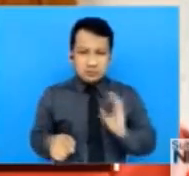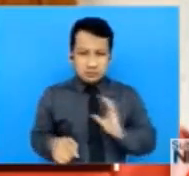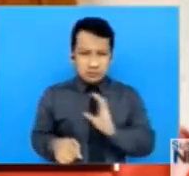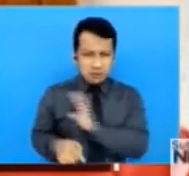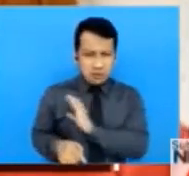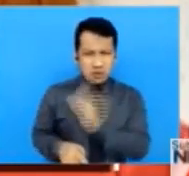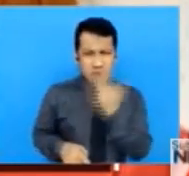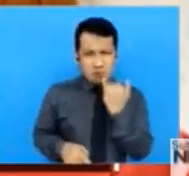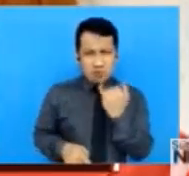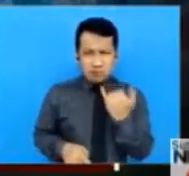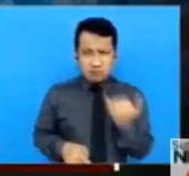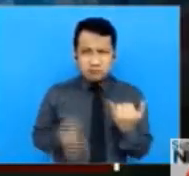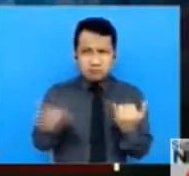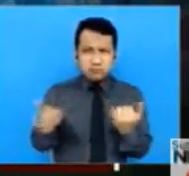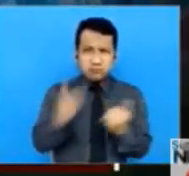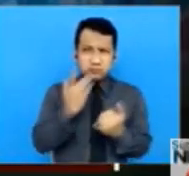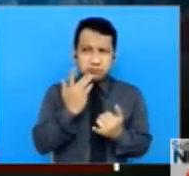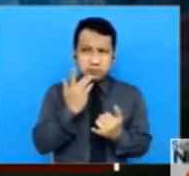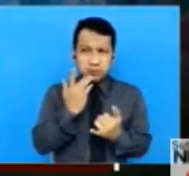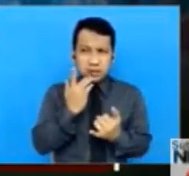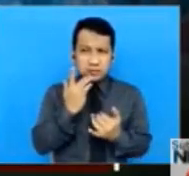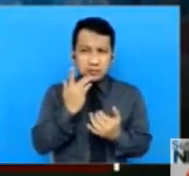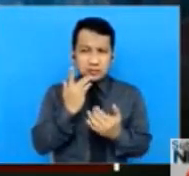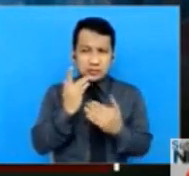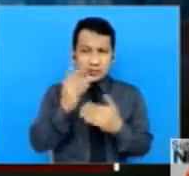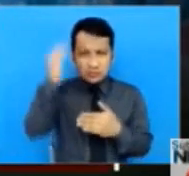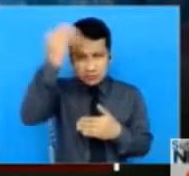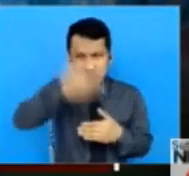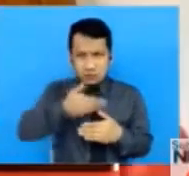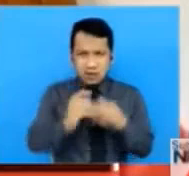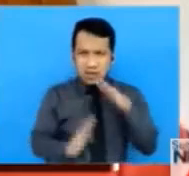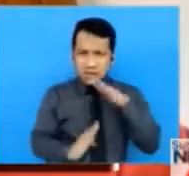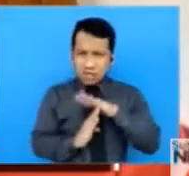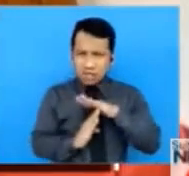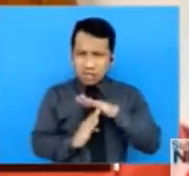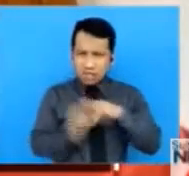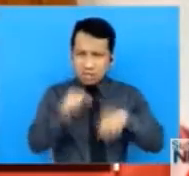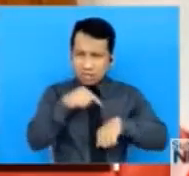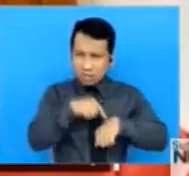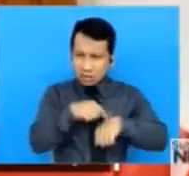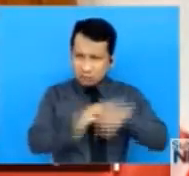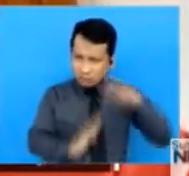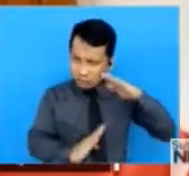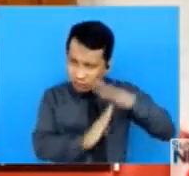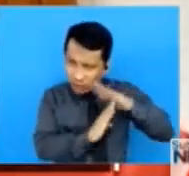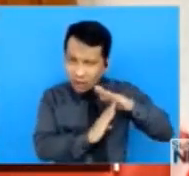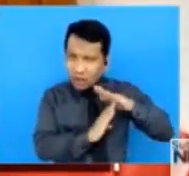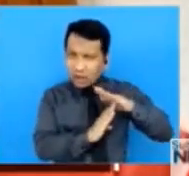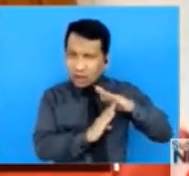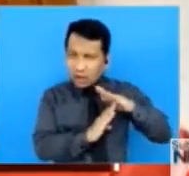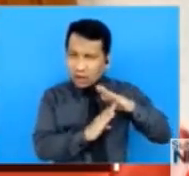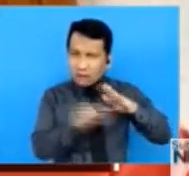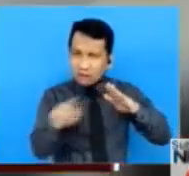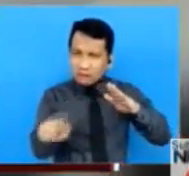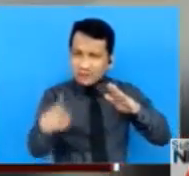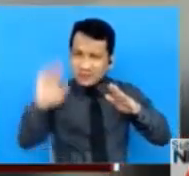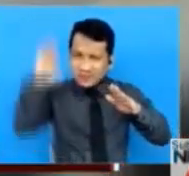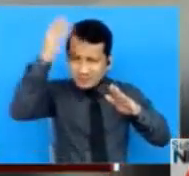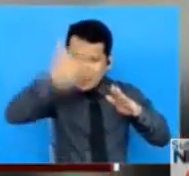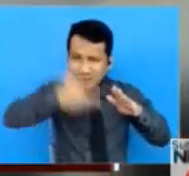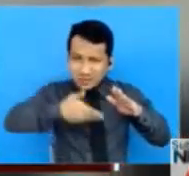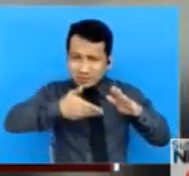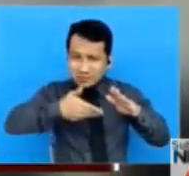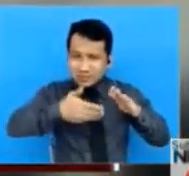mambabatas, bakit pati ang plastic na face shield nag-e-expire? Meron bang expiry date ang face